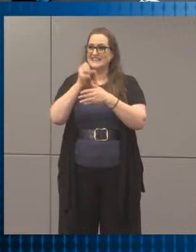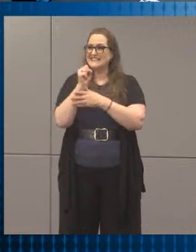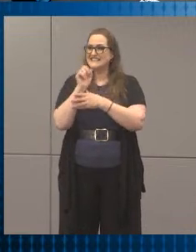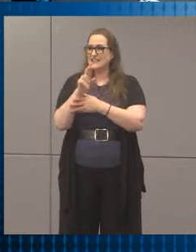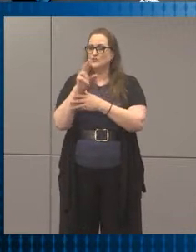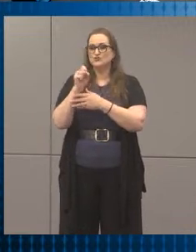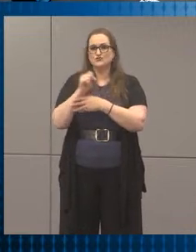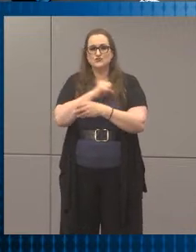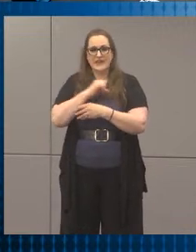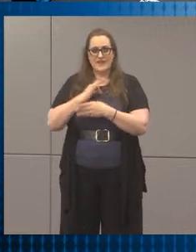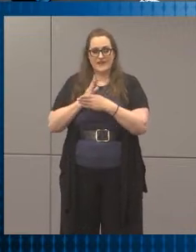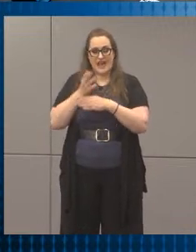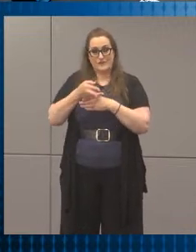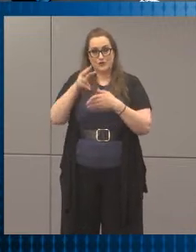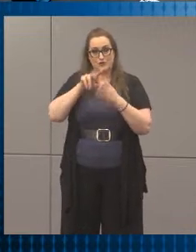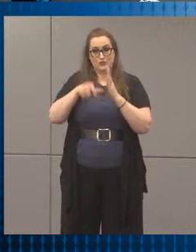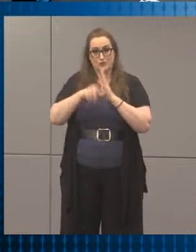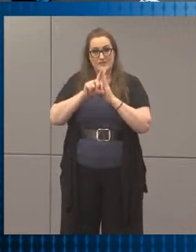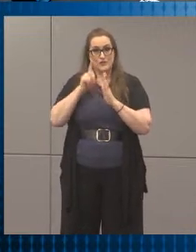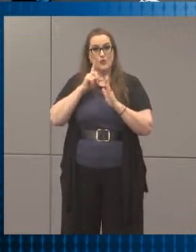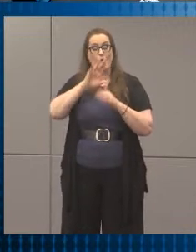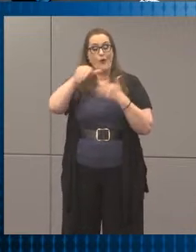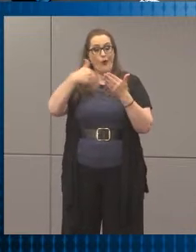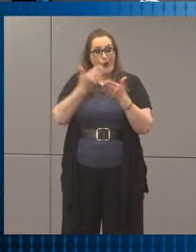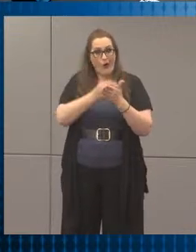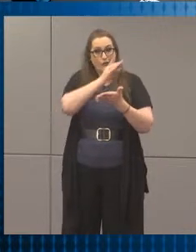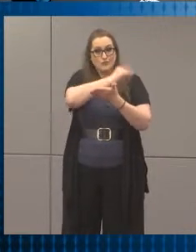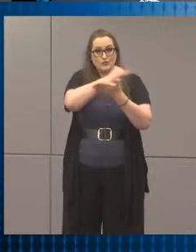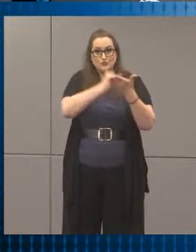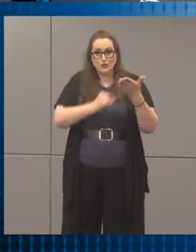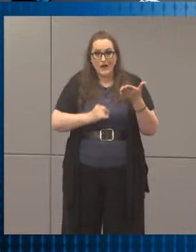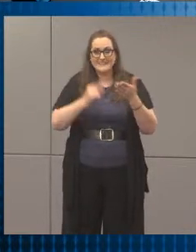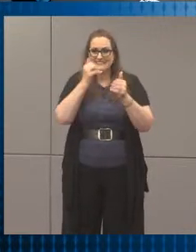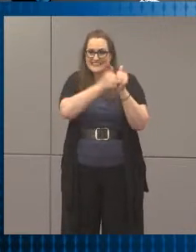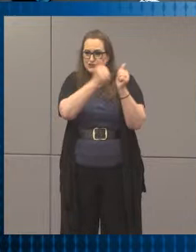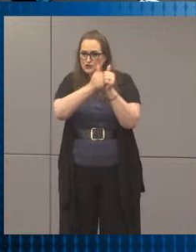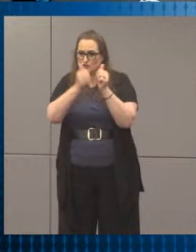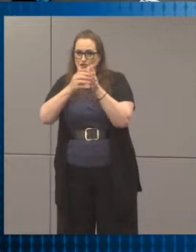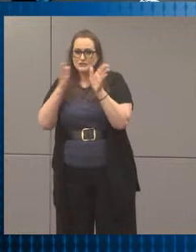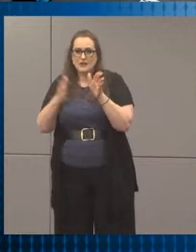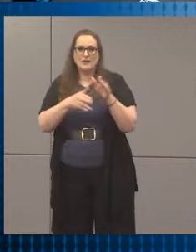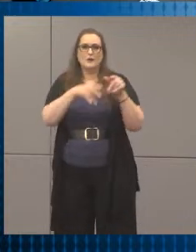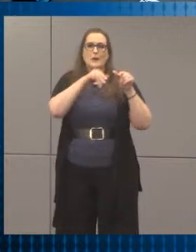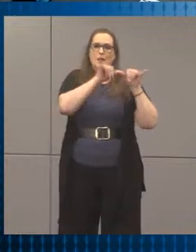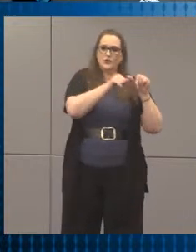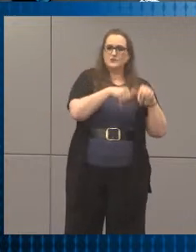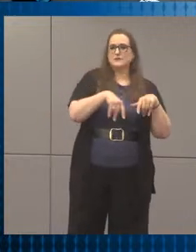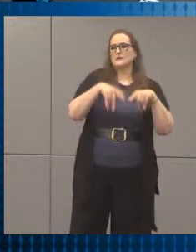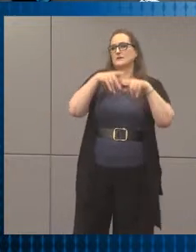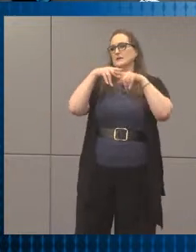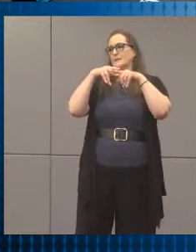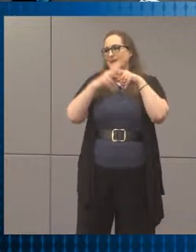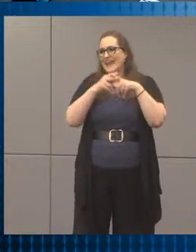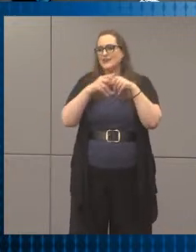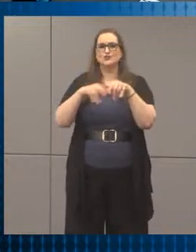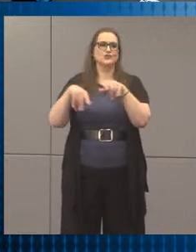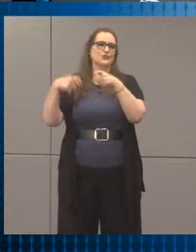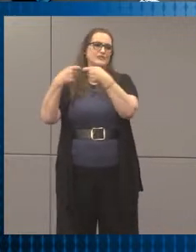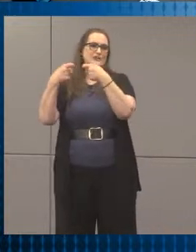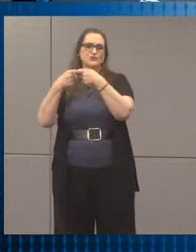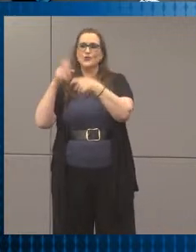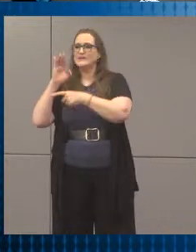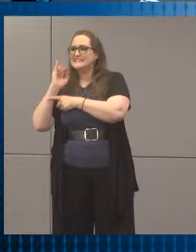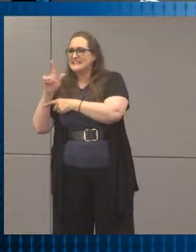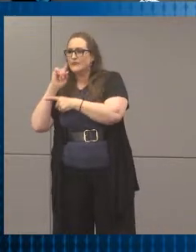done with our review, we seal all those drawings, each discipline, architectural, mechanical, electrical, structural, civil, and